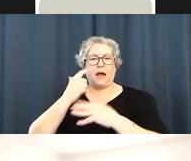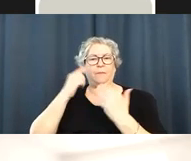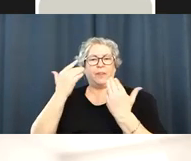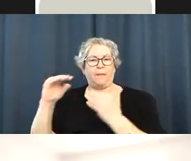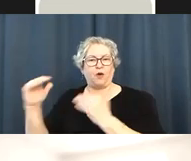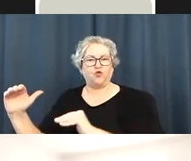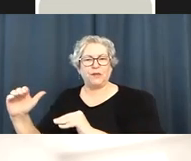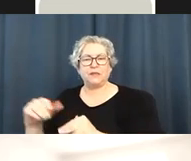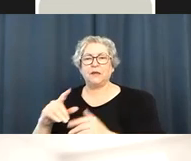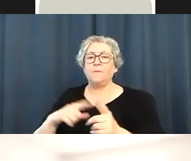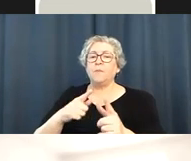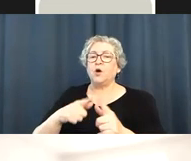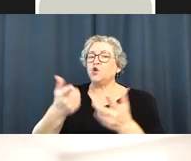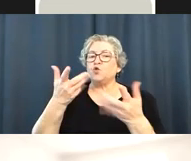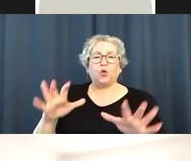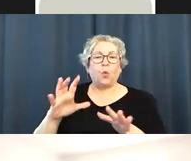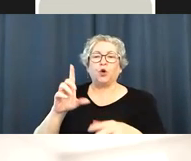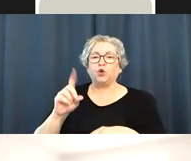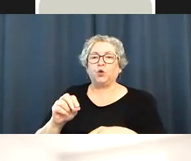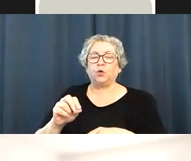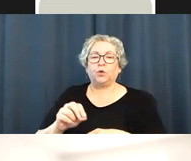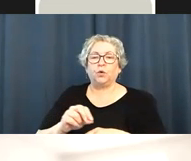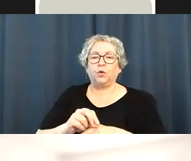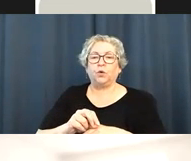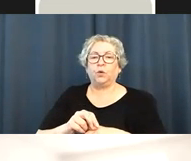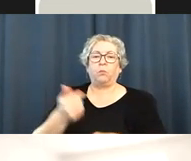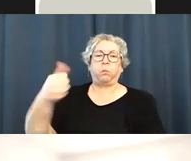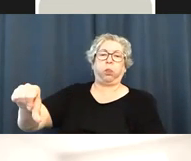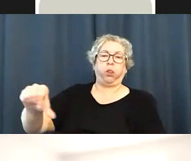do is squelch their idea right away. So